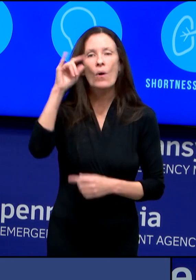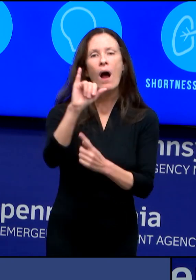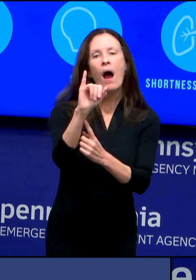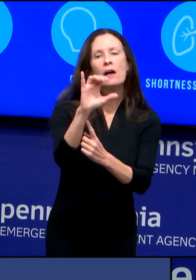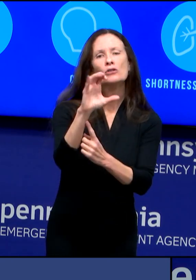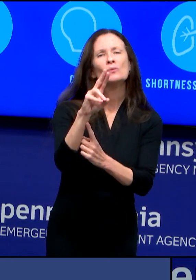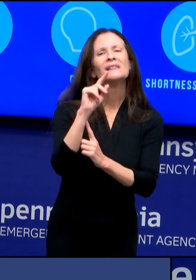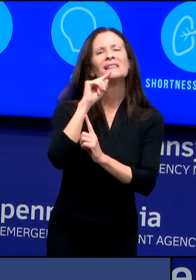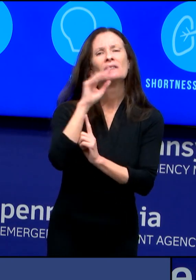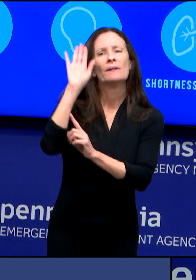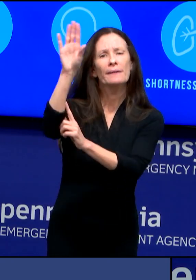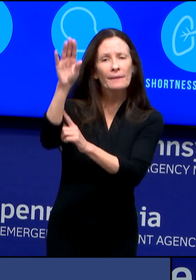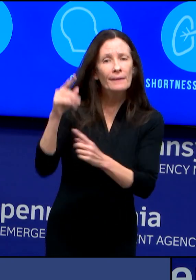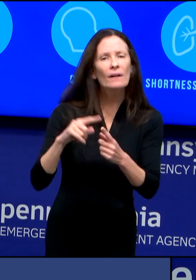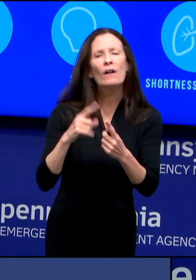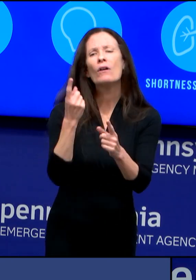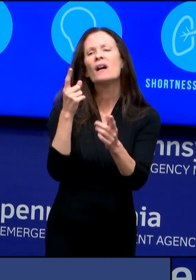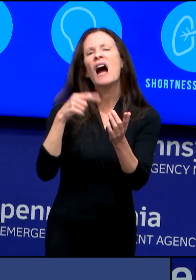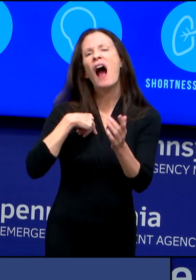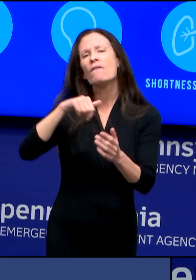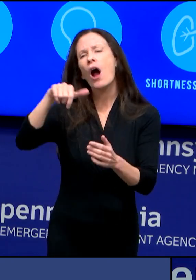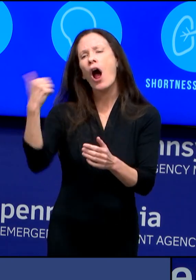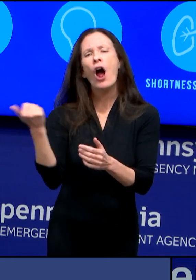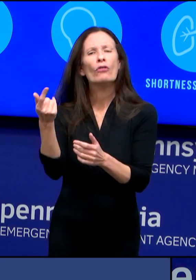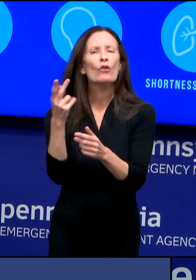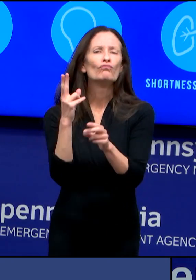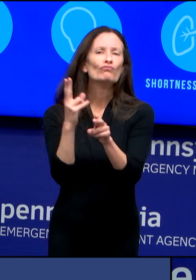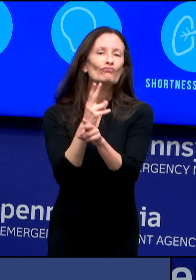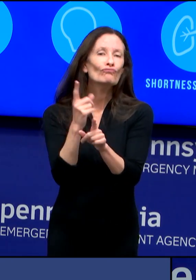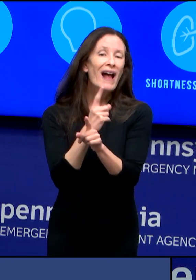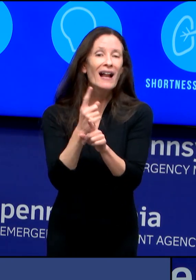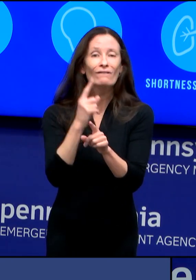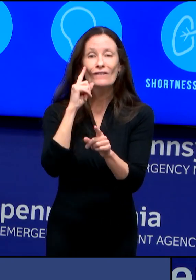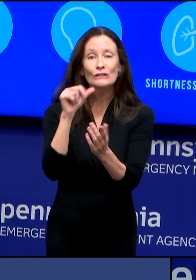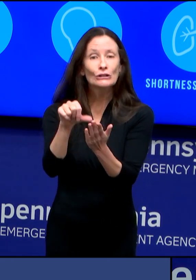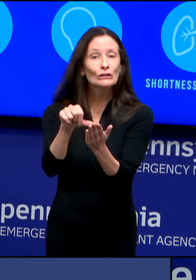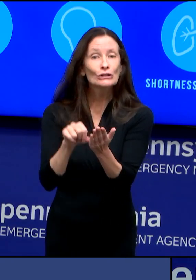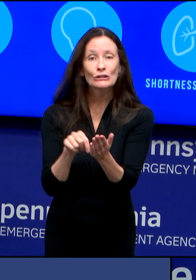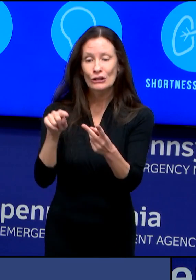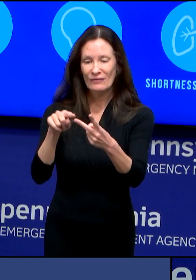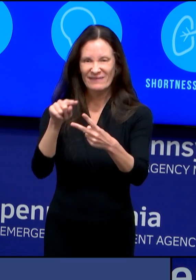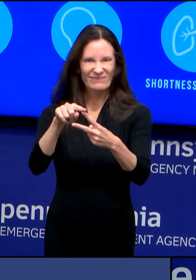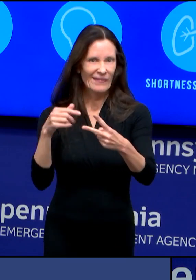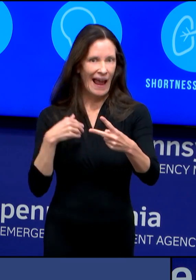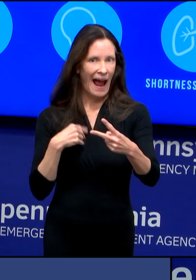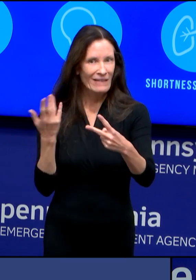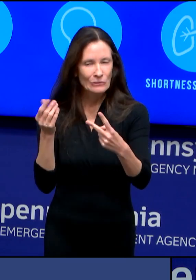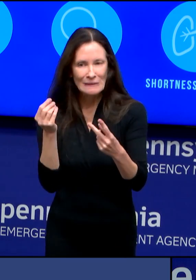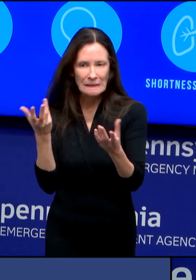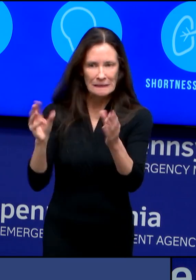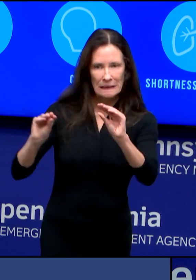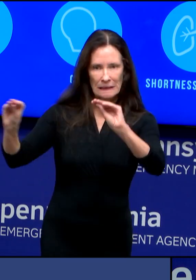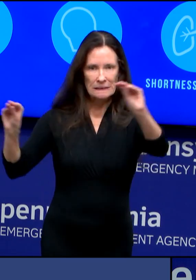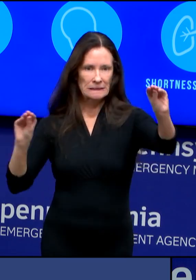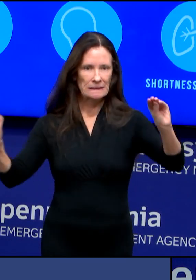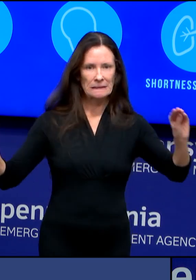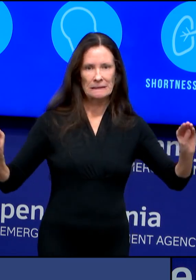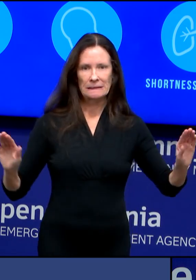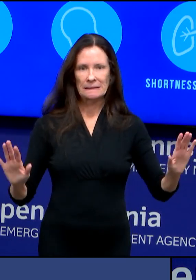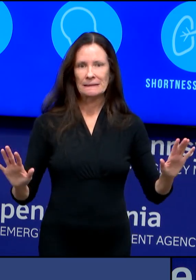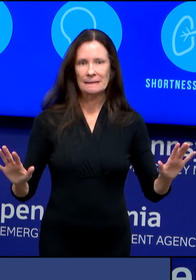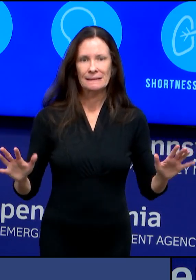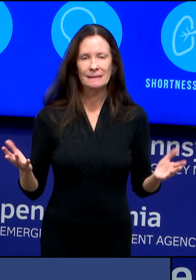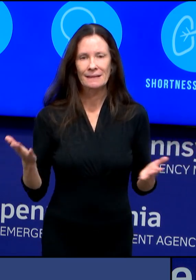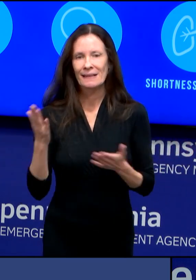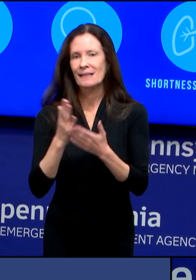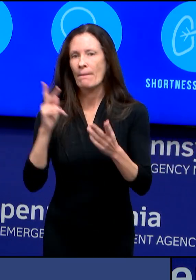med-surg, traditional hospital beds, and then subacute beds, and then beds for convalescents. And so there's lots of different things that we're